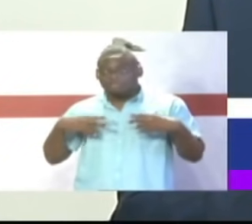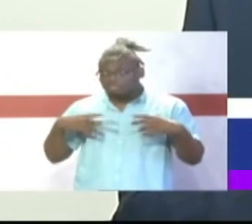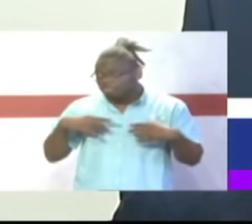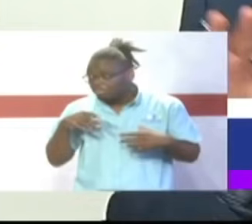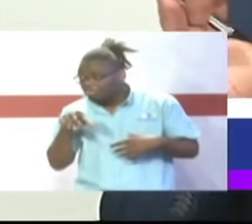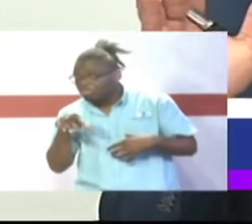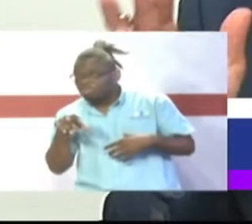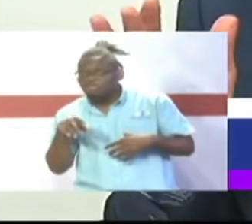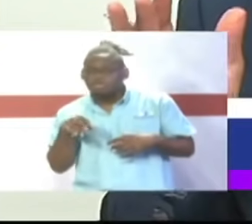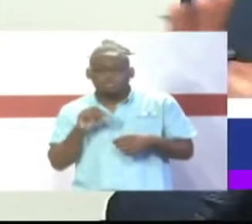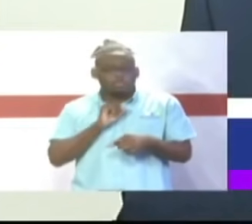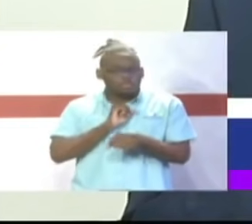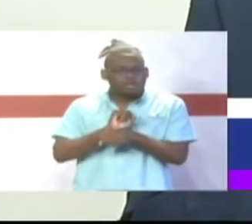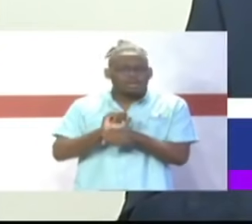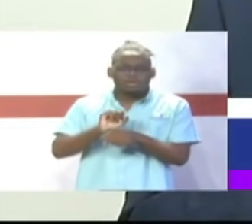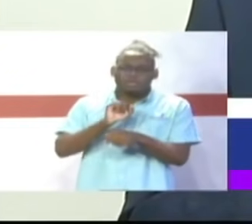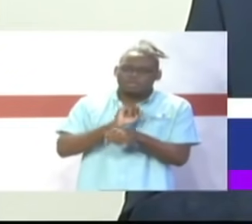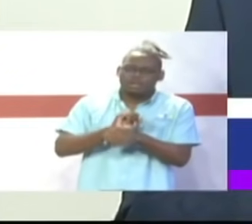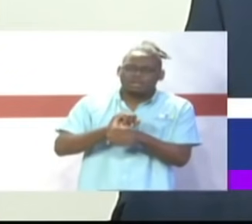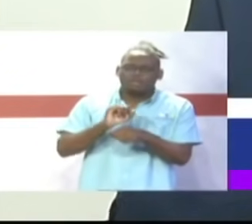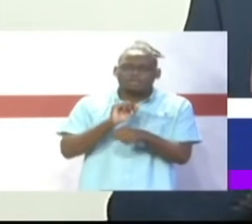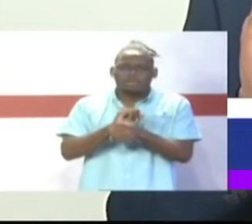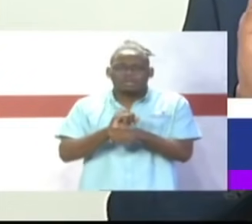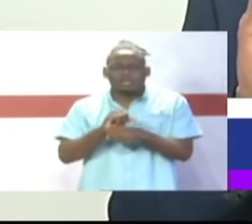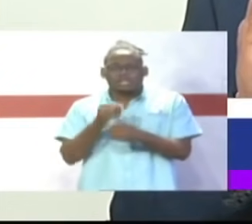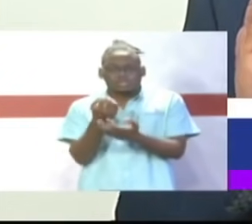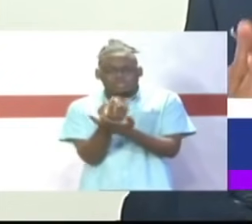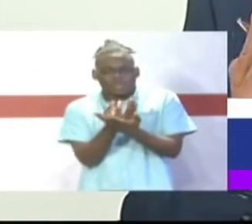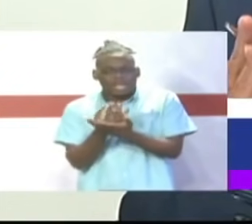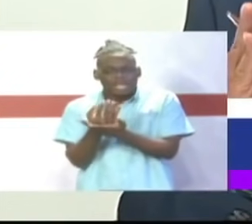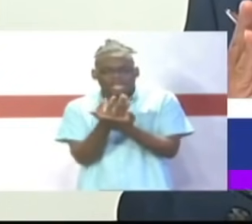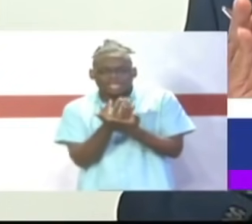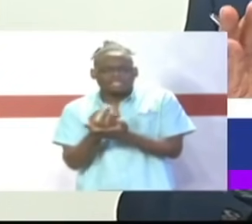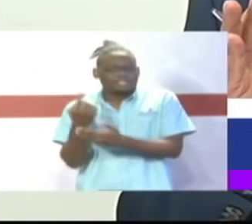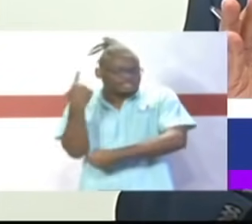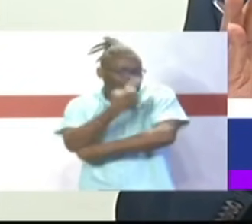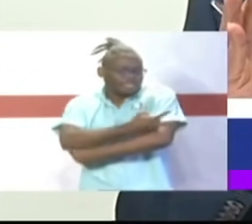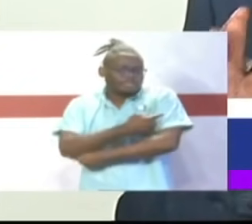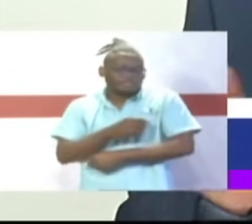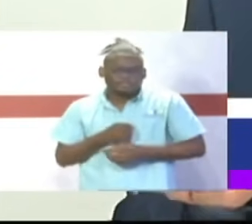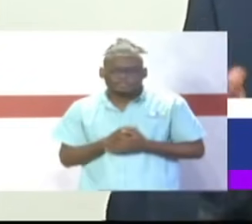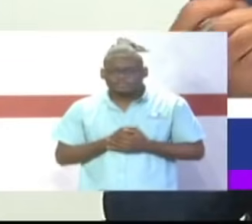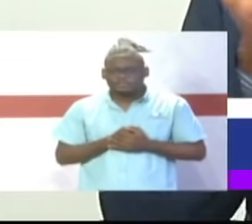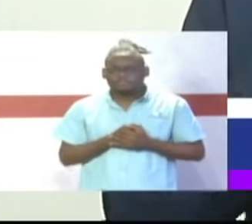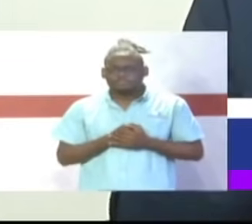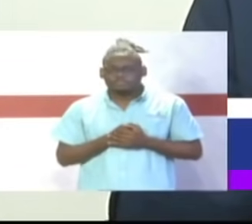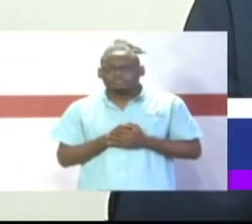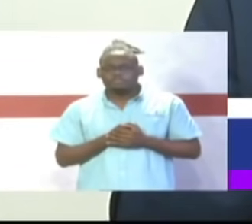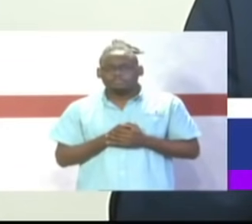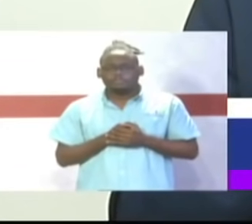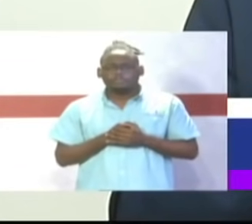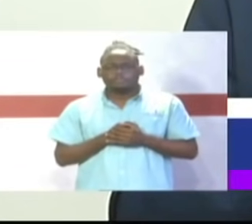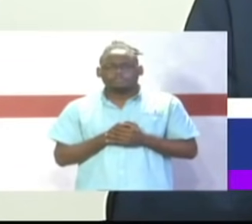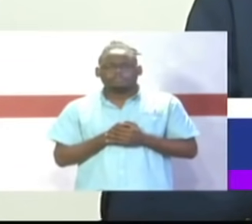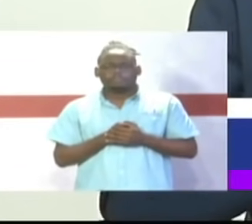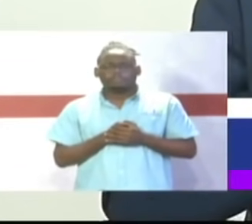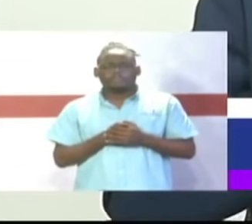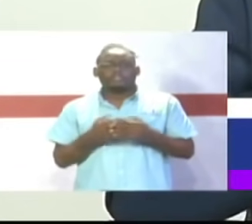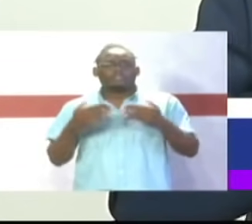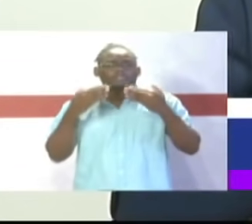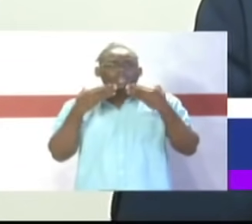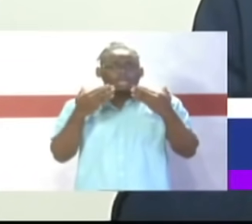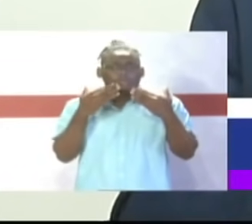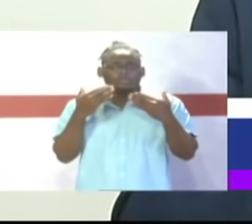work. Thanks to all healthcare workers, and thanks to all of those persons who are coming forward to be vaccinated.